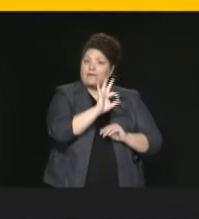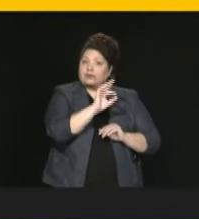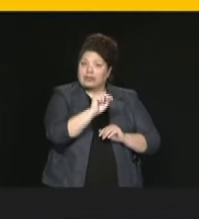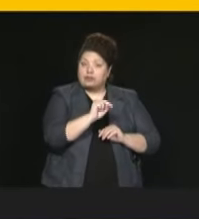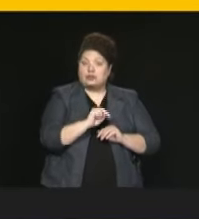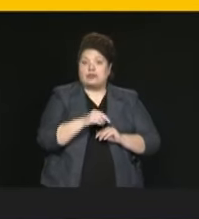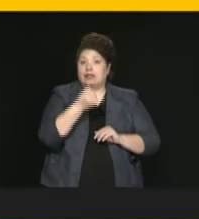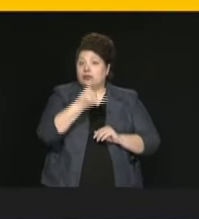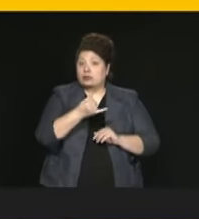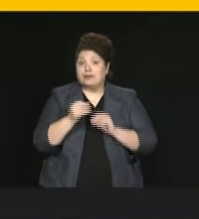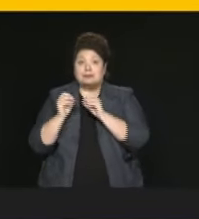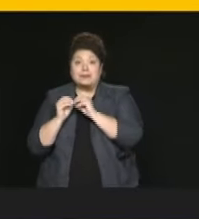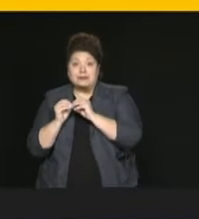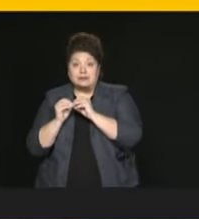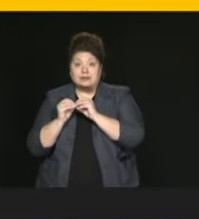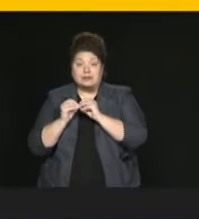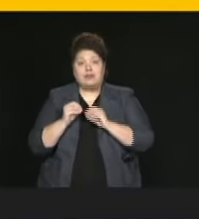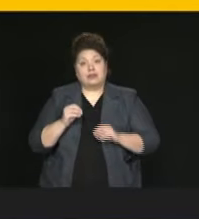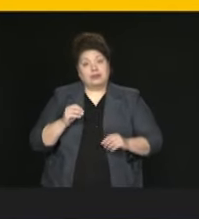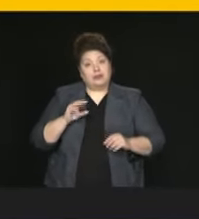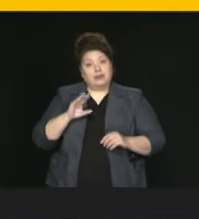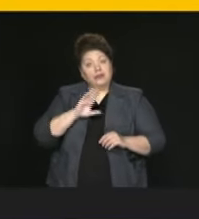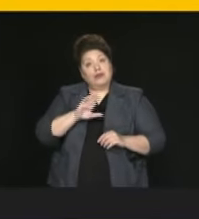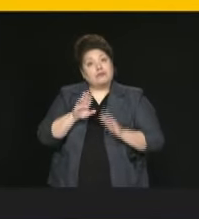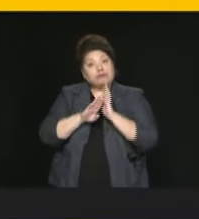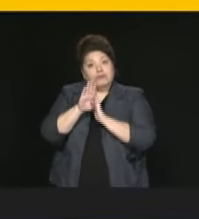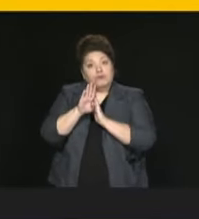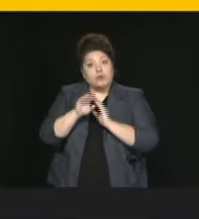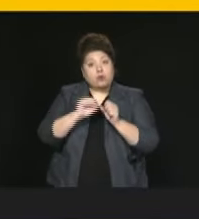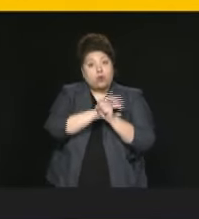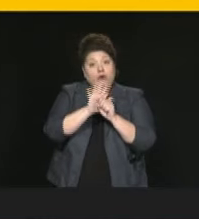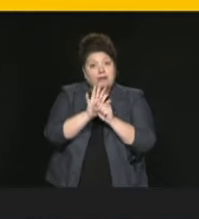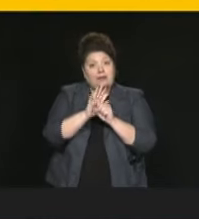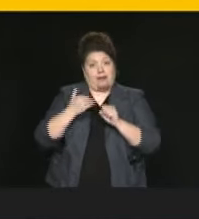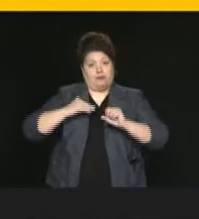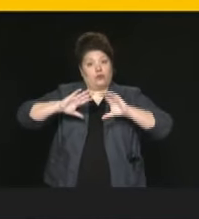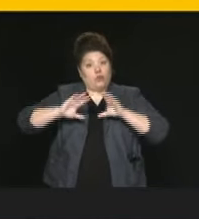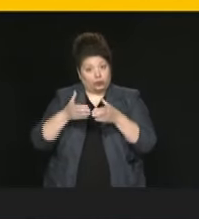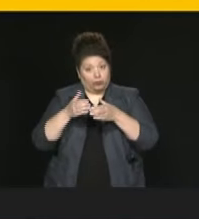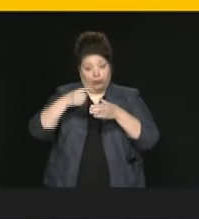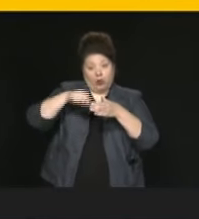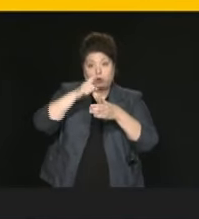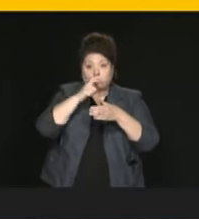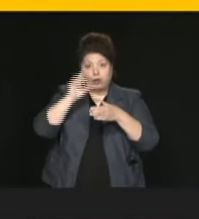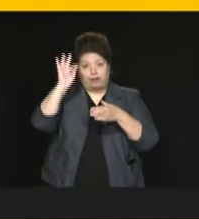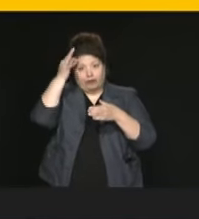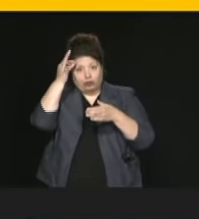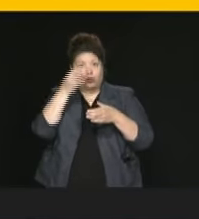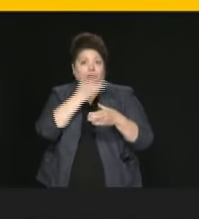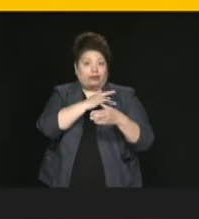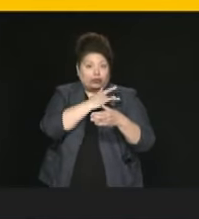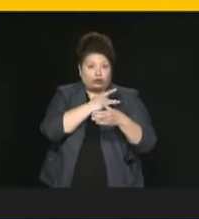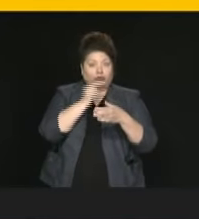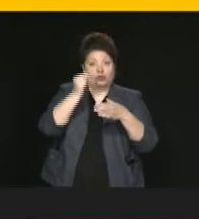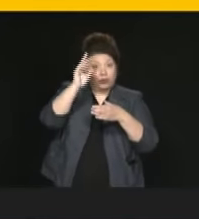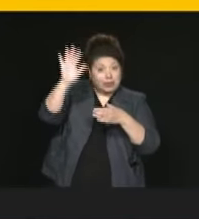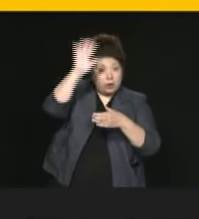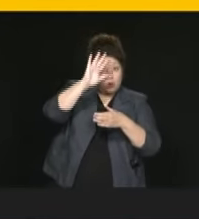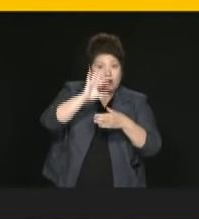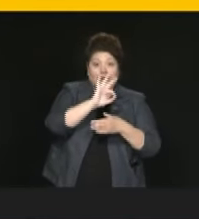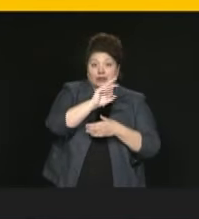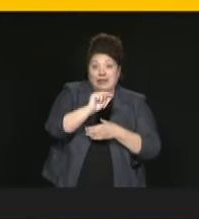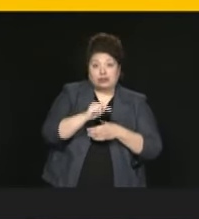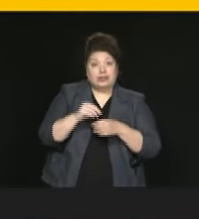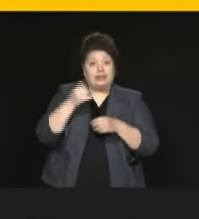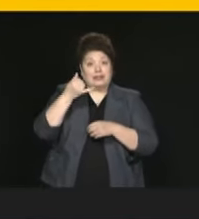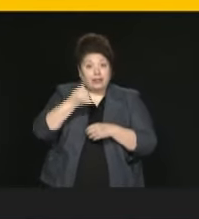the development of a COVID-19 consortium comprised of federal, provincial, territorial, First Nations, Inuit, and Métis partners, and their data analysis